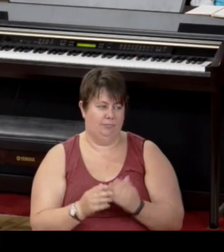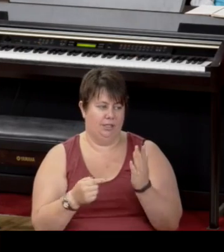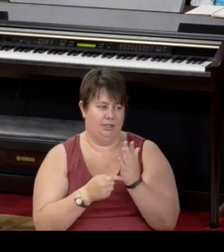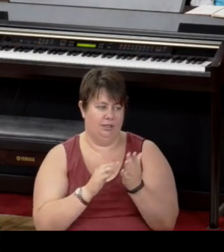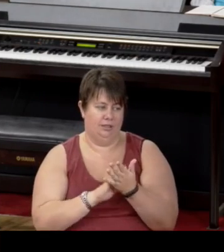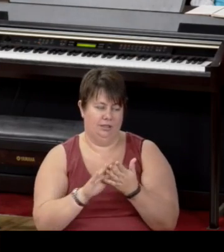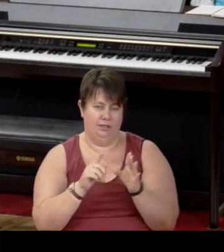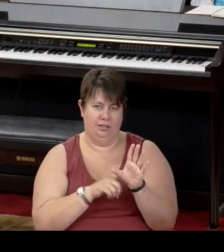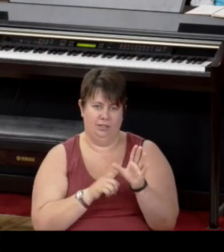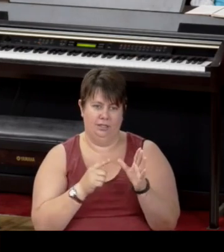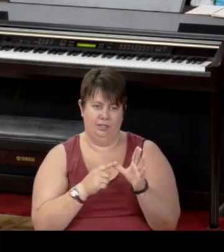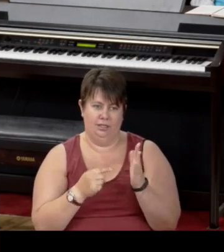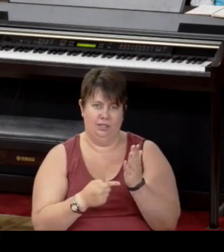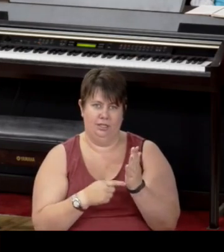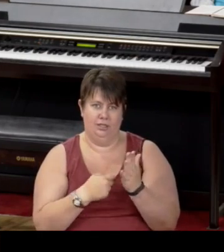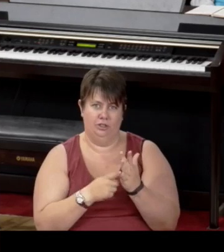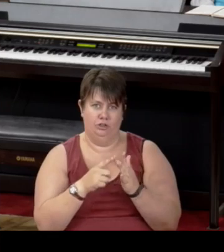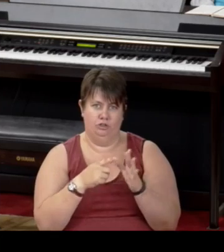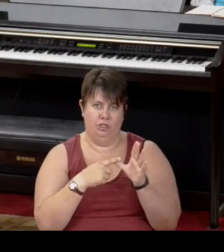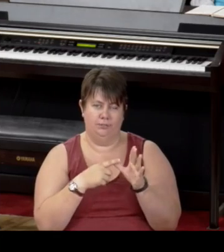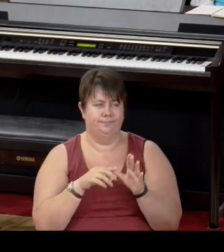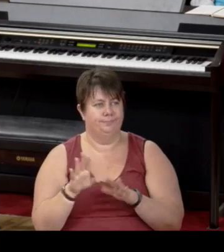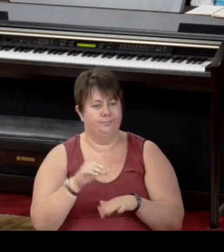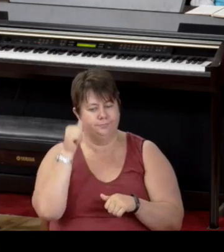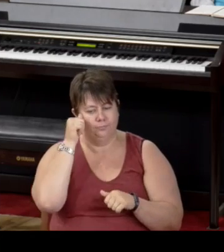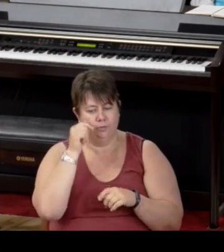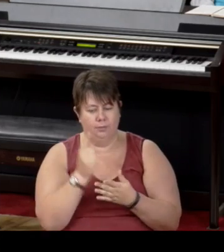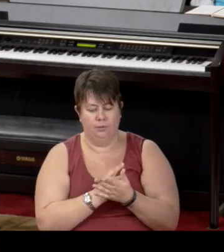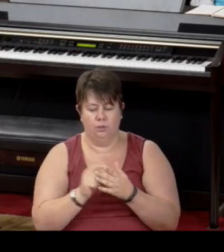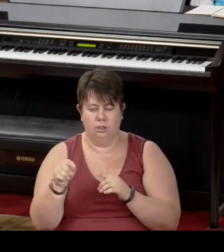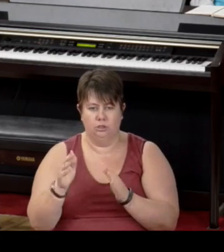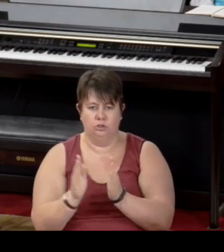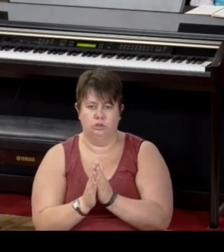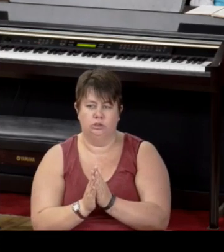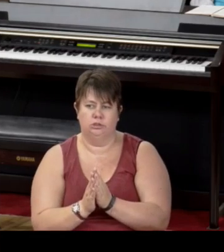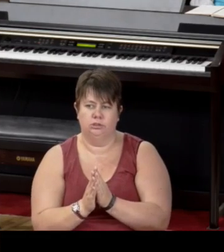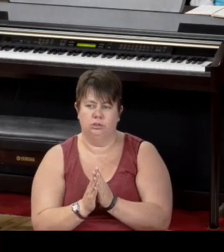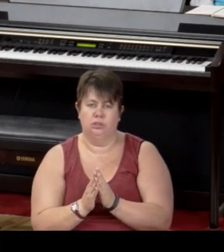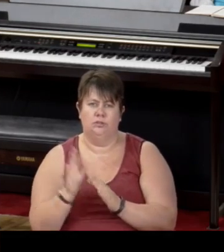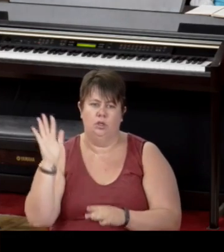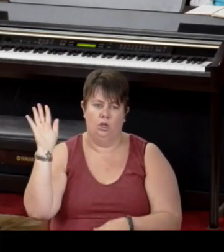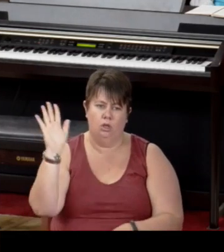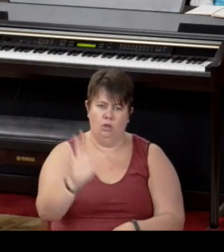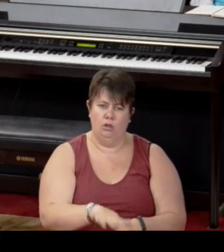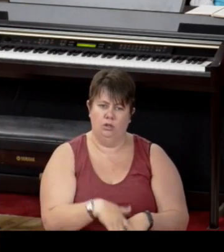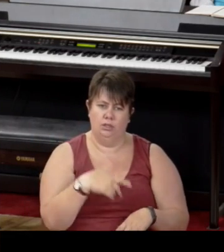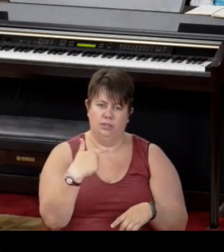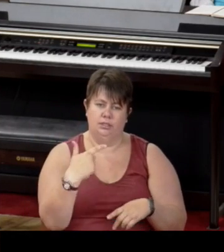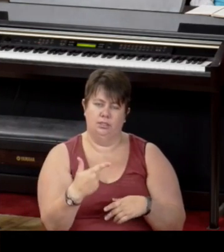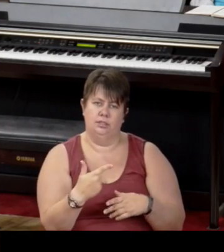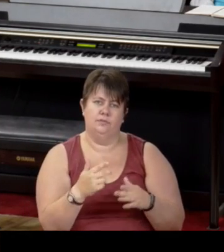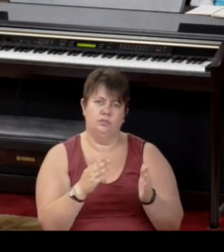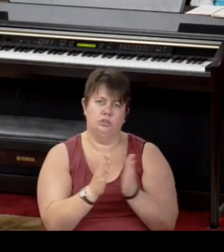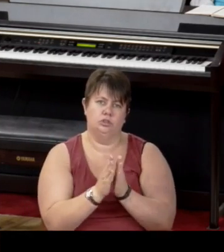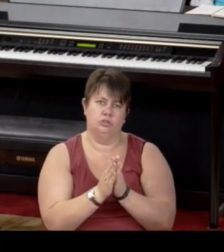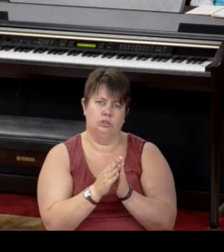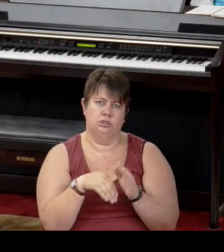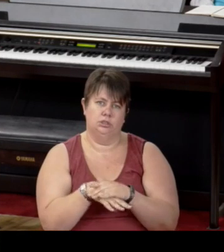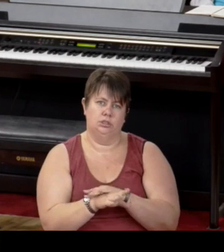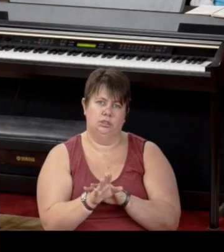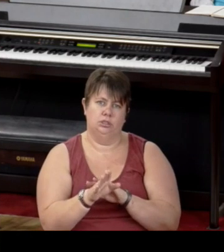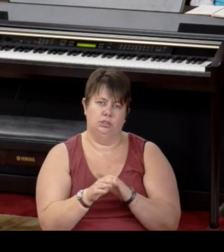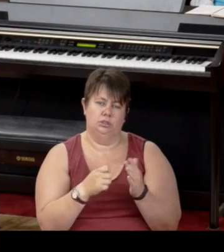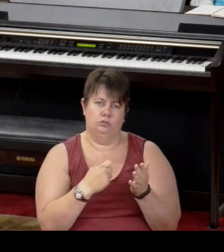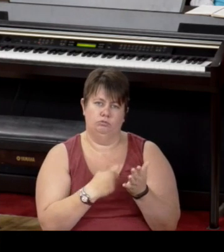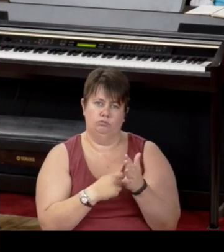Thyatira. What do we know about that church? Well, it was actually, of all the seven churches in the